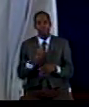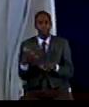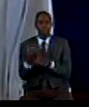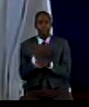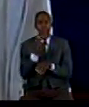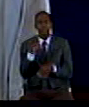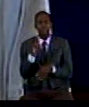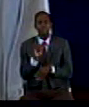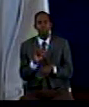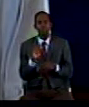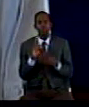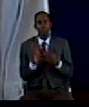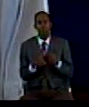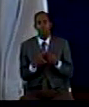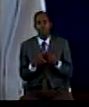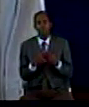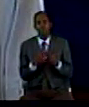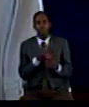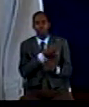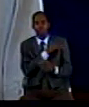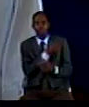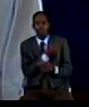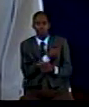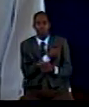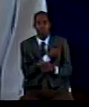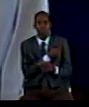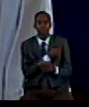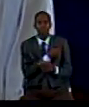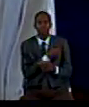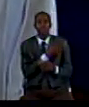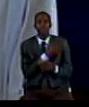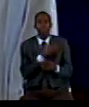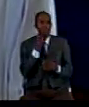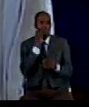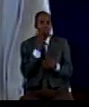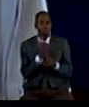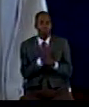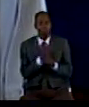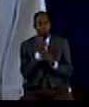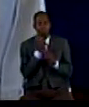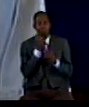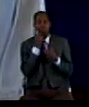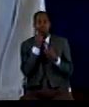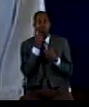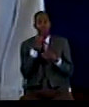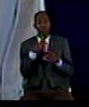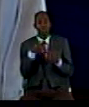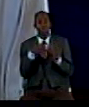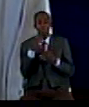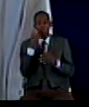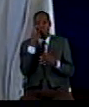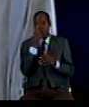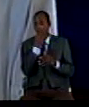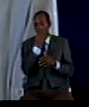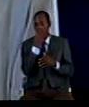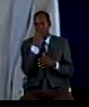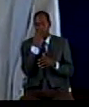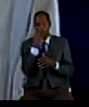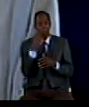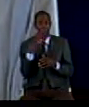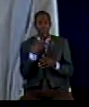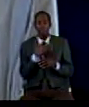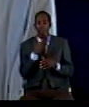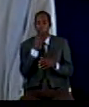other various places. He said he just woke up from sleep and he could not see, and he has been blind since